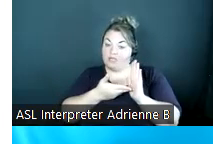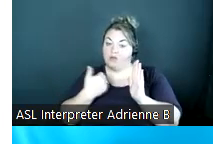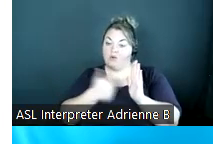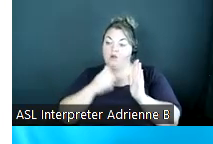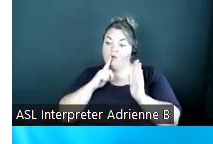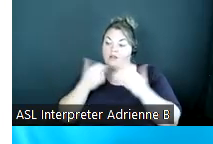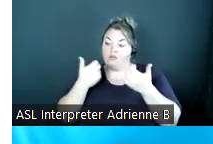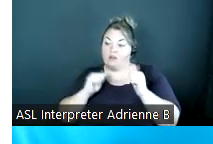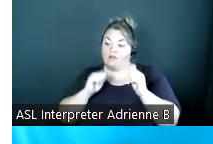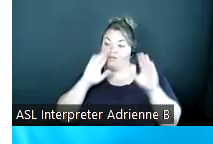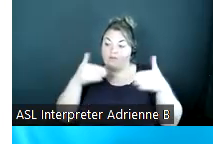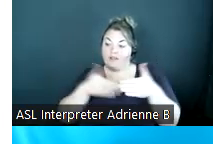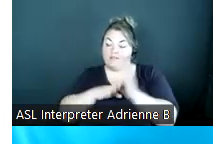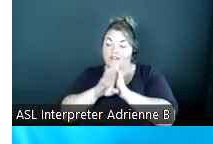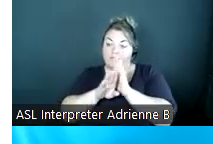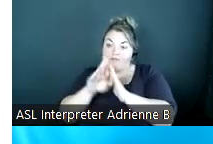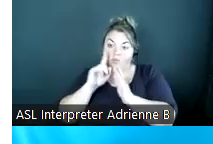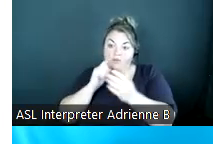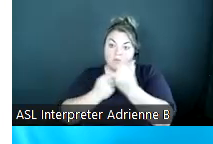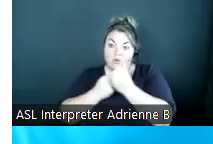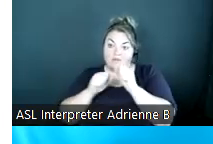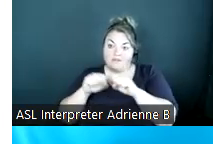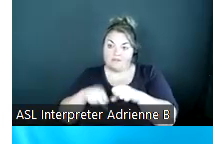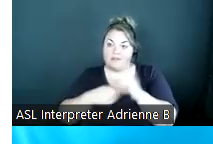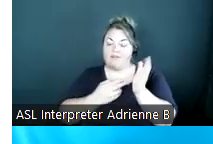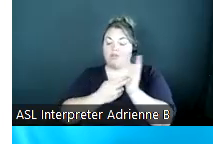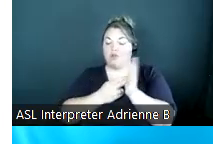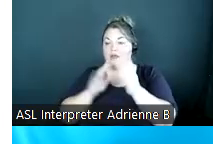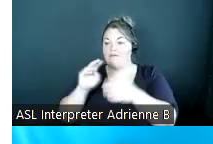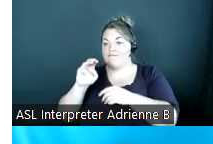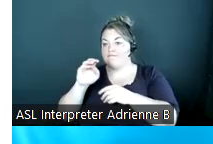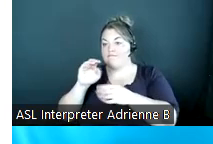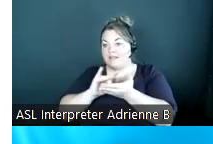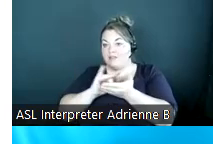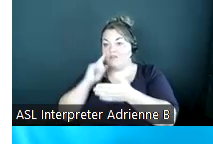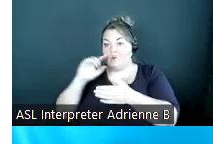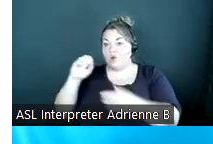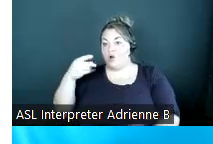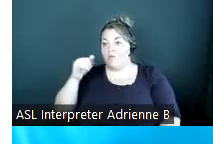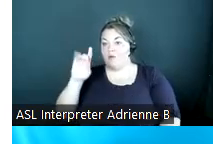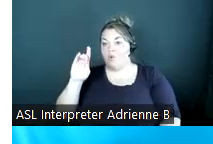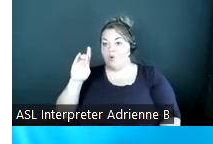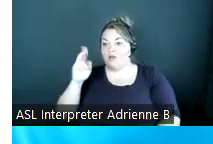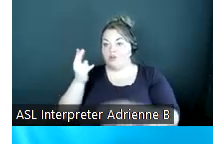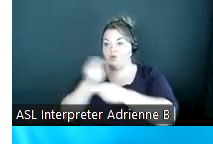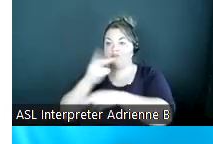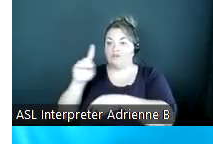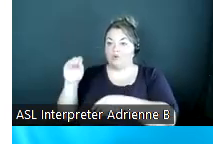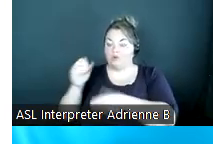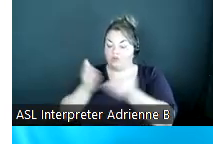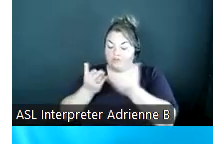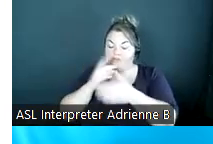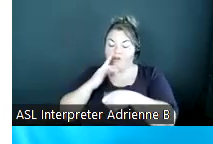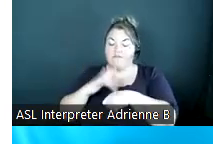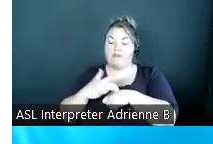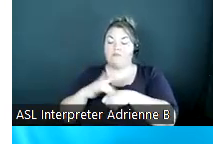on development of support systems and making sure that medication for opioid use disorder services are available to that